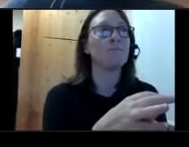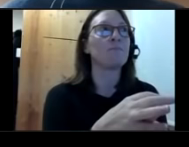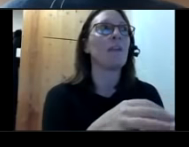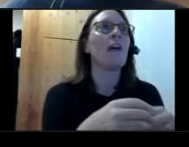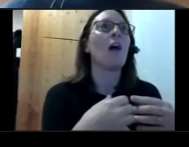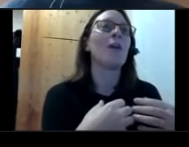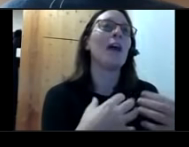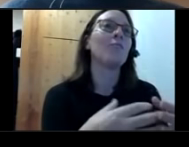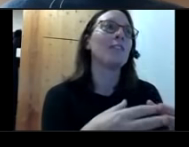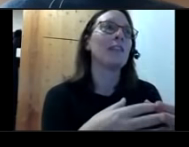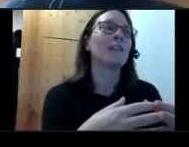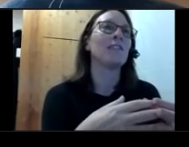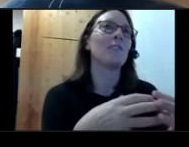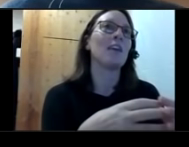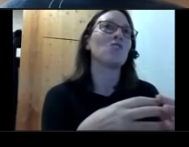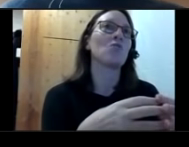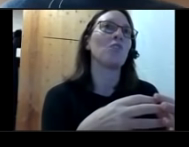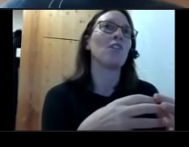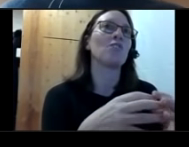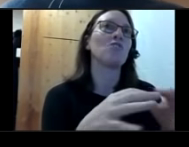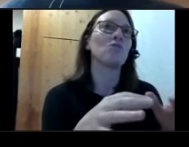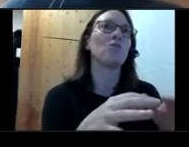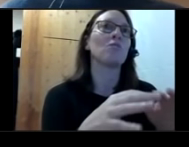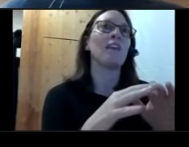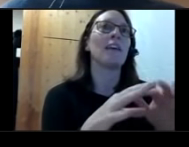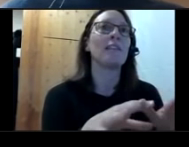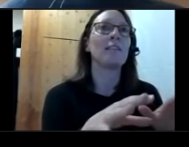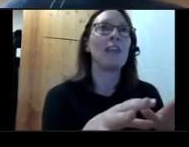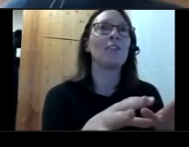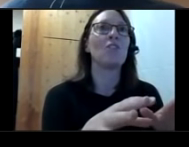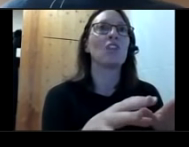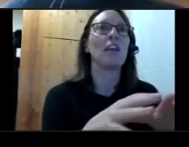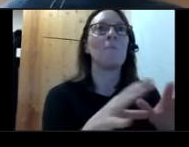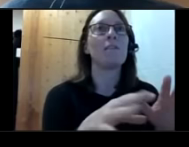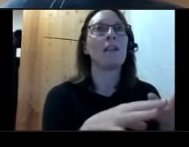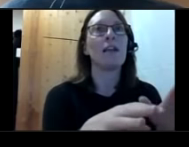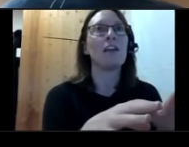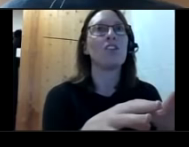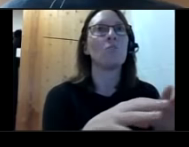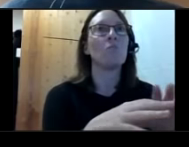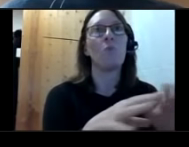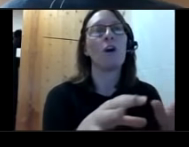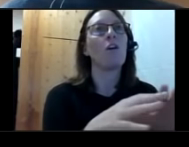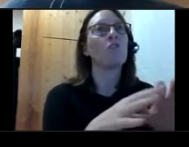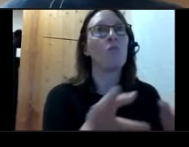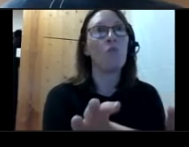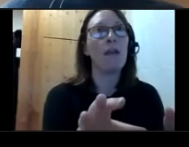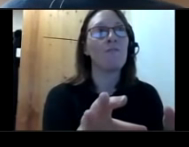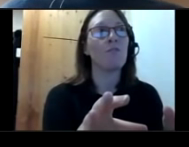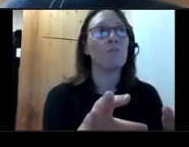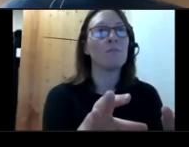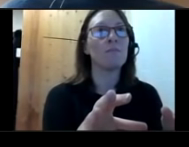well. And we have these standards to make sure that tools, assistive technology, and personalization will work across